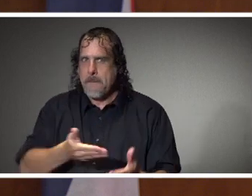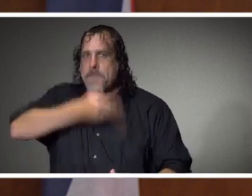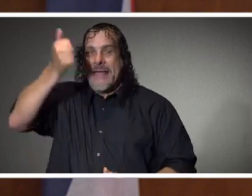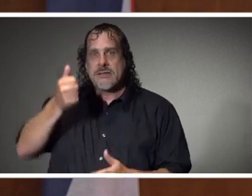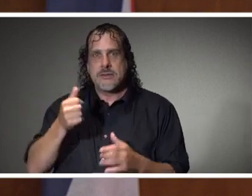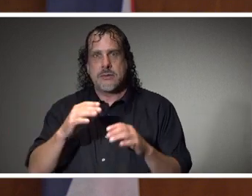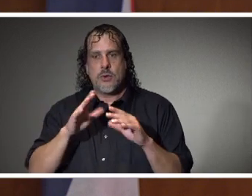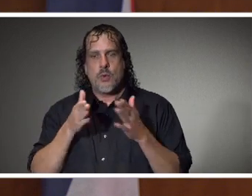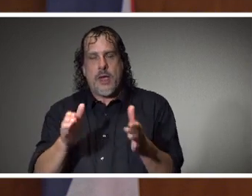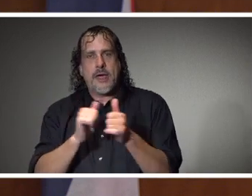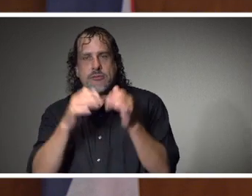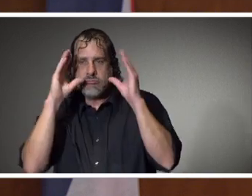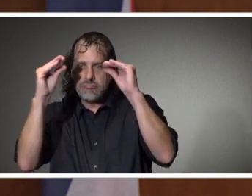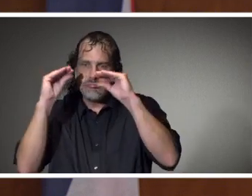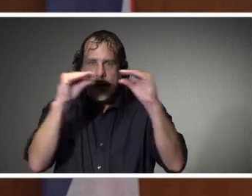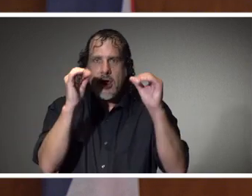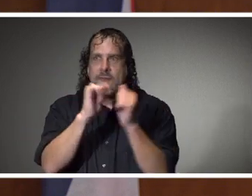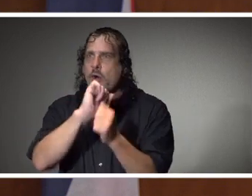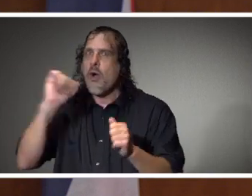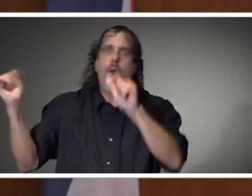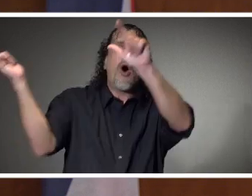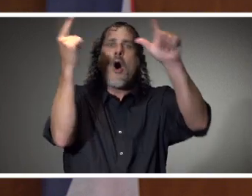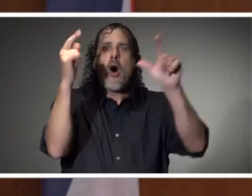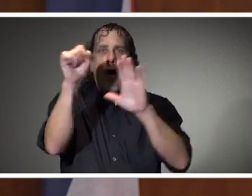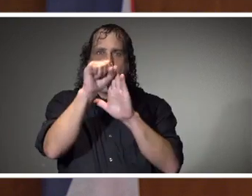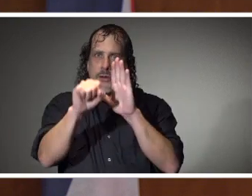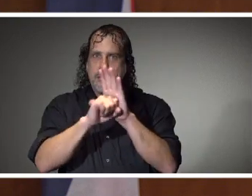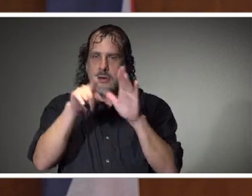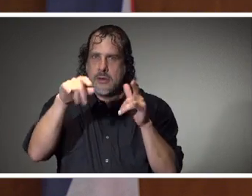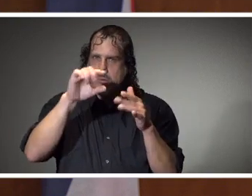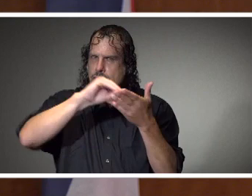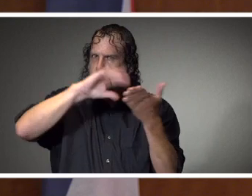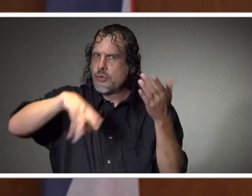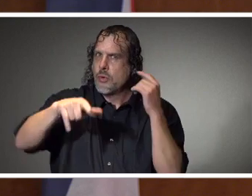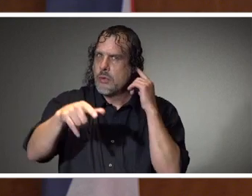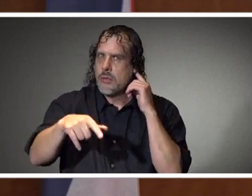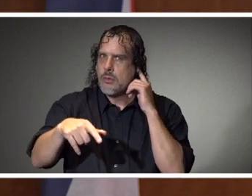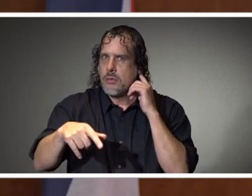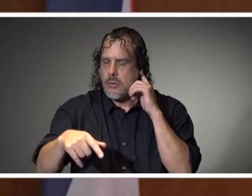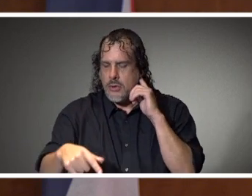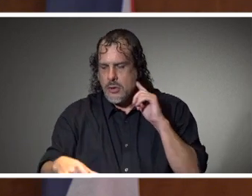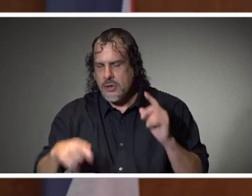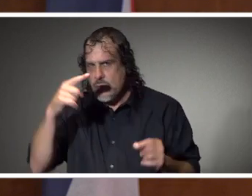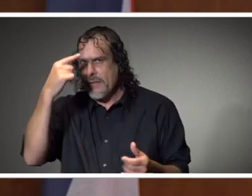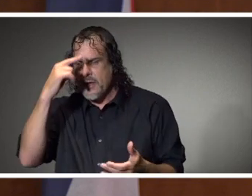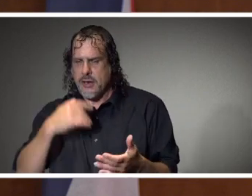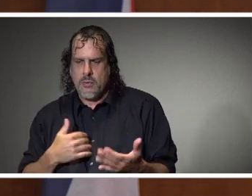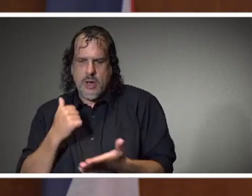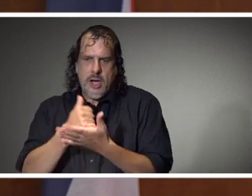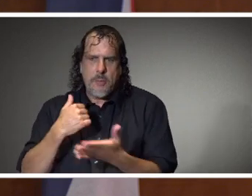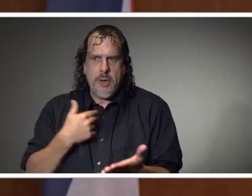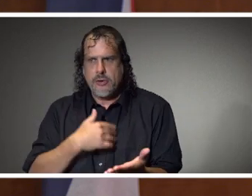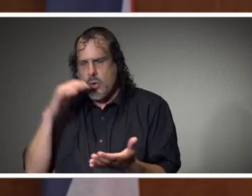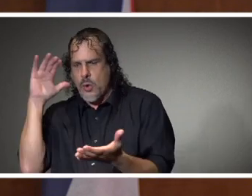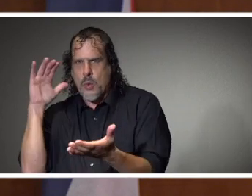for more and more students across the state. And so, and I think it helps us in terms of reducing the amount of